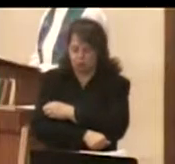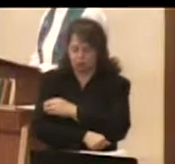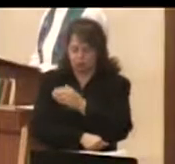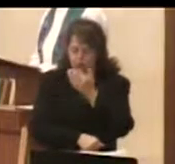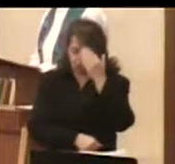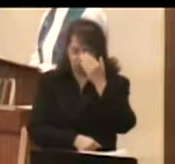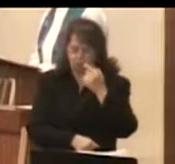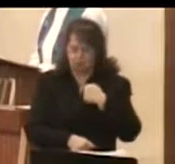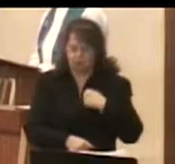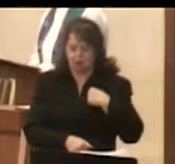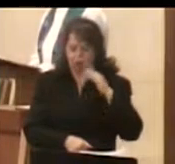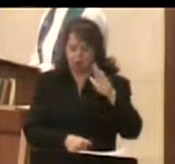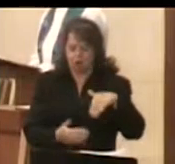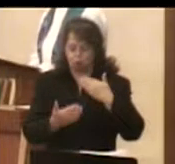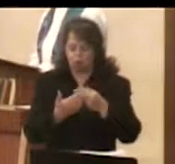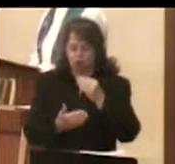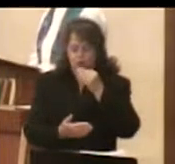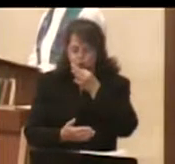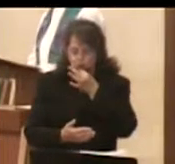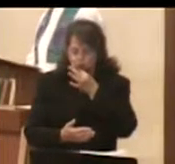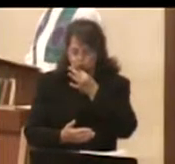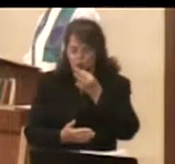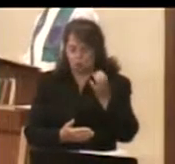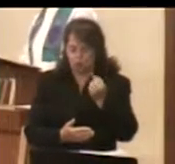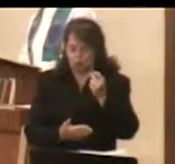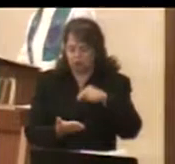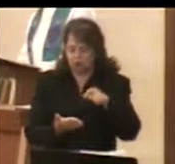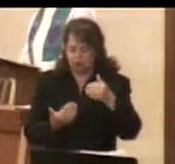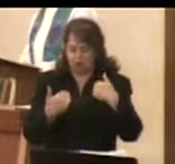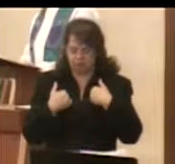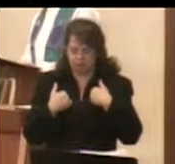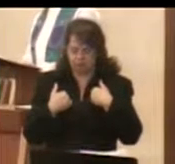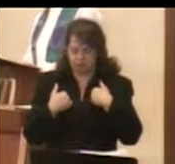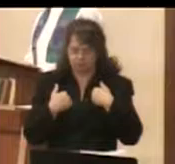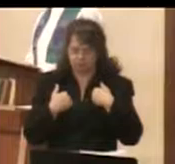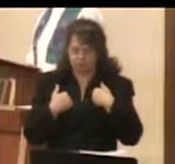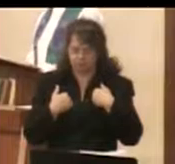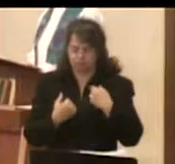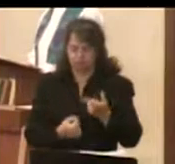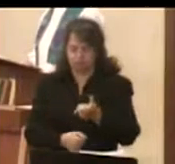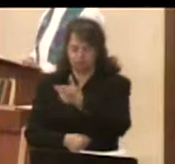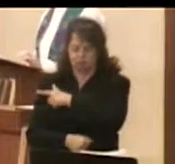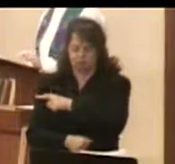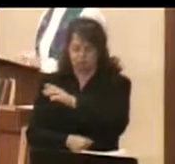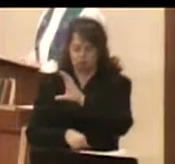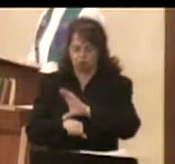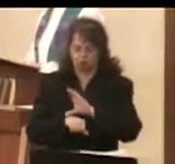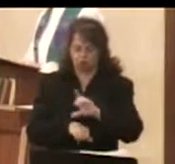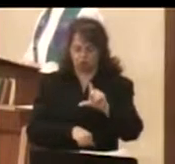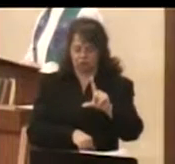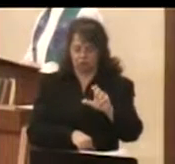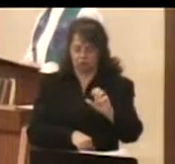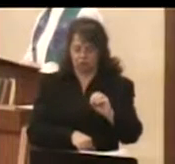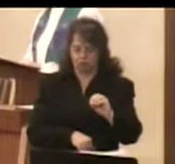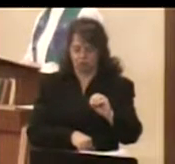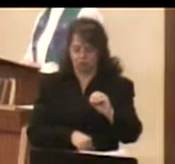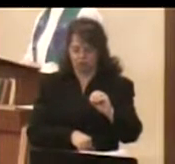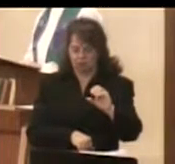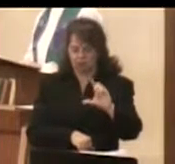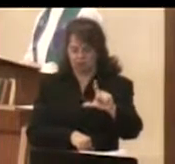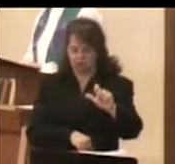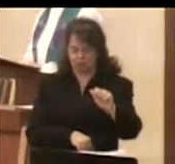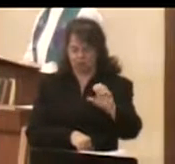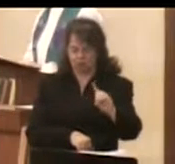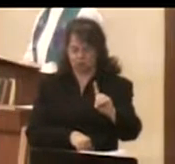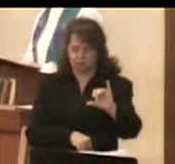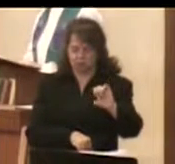coming soon. Hold fast to what you have. Church of Laodicea, you say I am rich, I